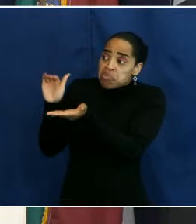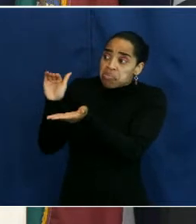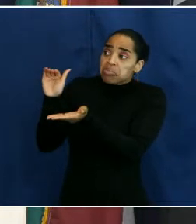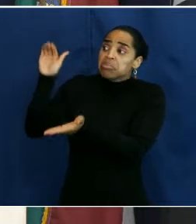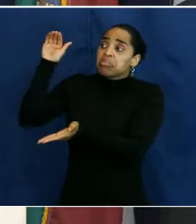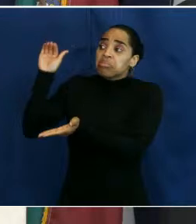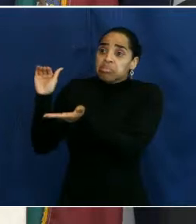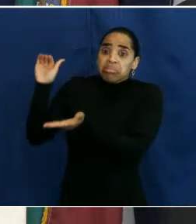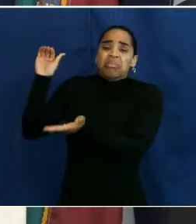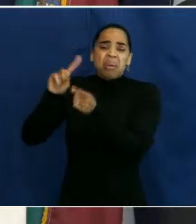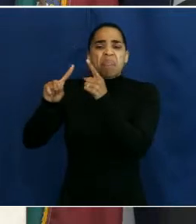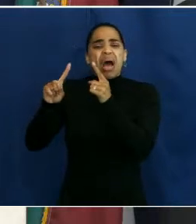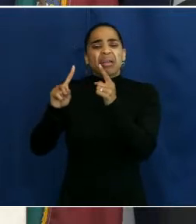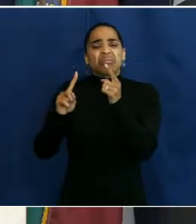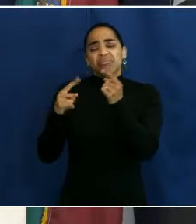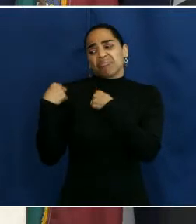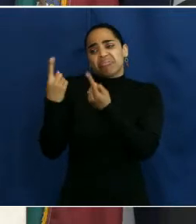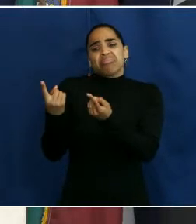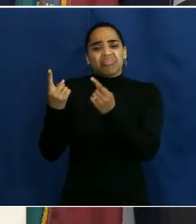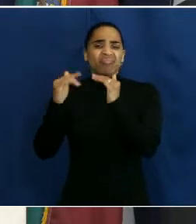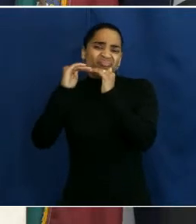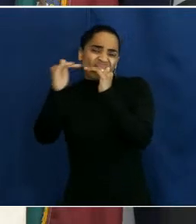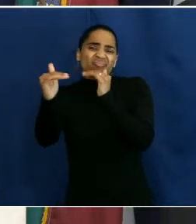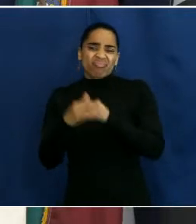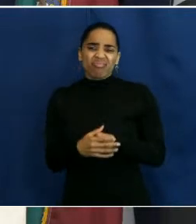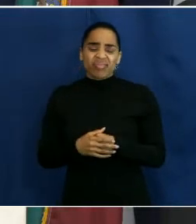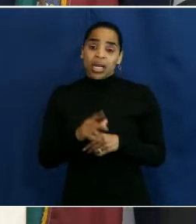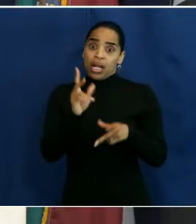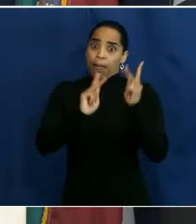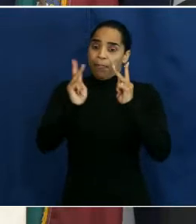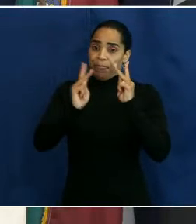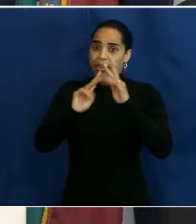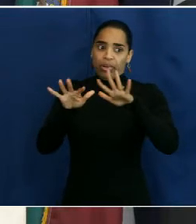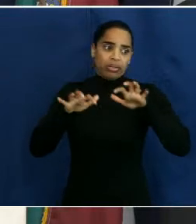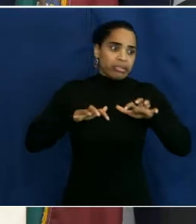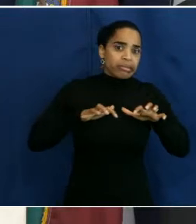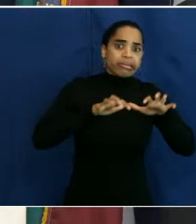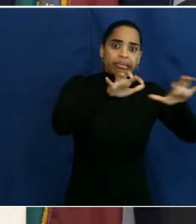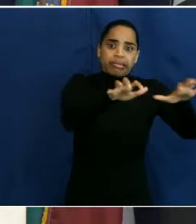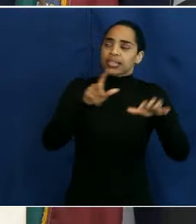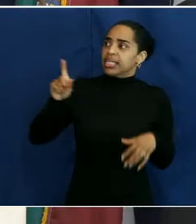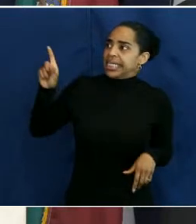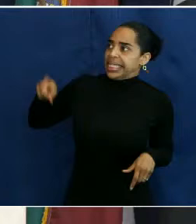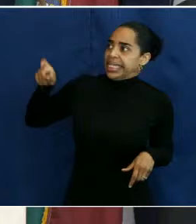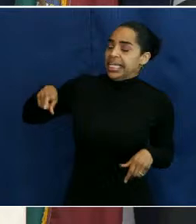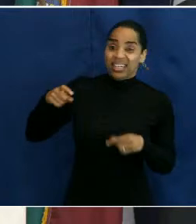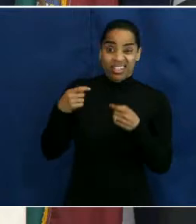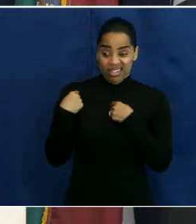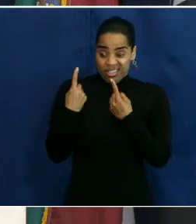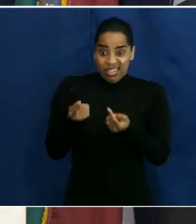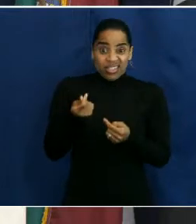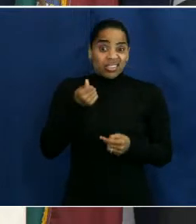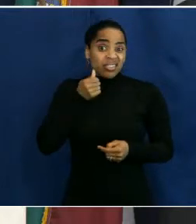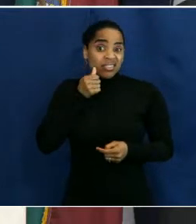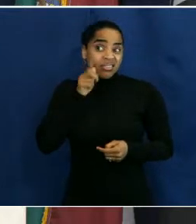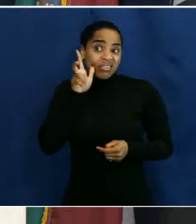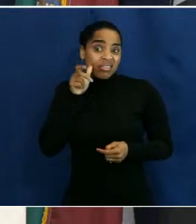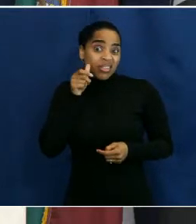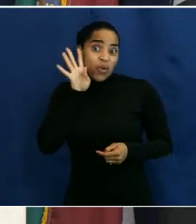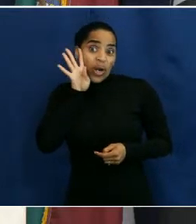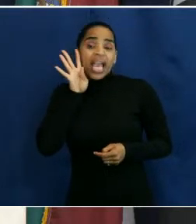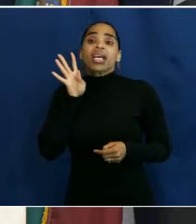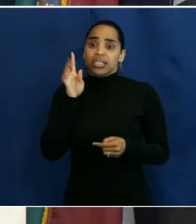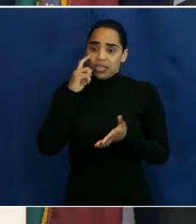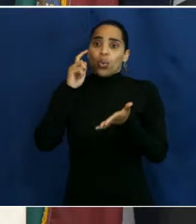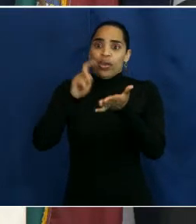but relatively stable. And then the demand for the vaccines, again, anecdotally in the last few days, say 3 to 4 days, we'd